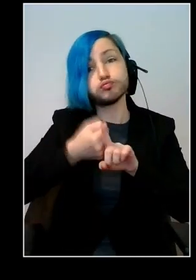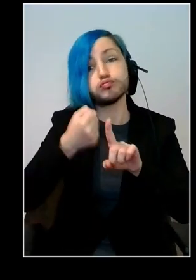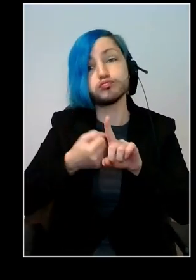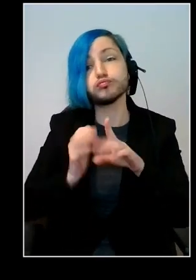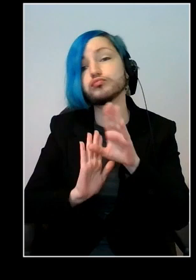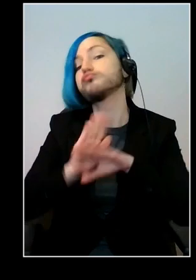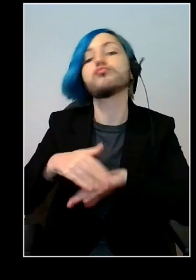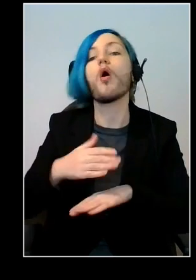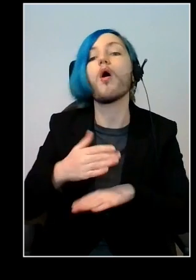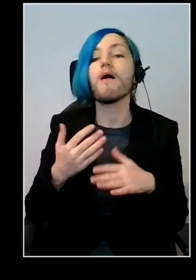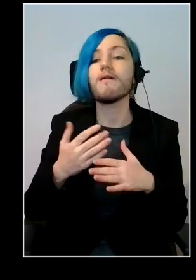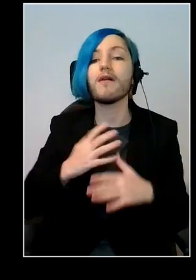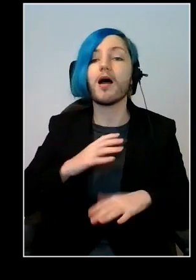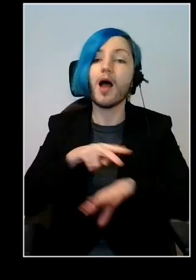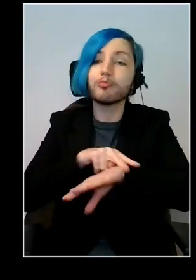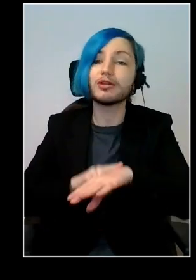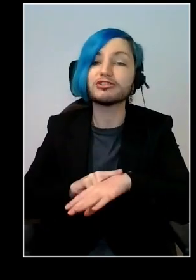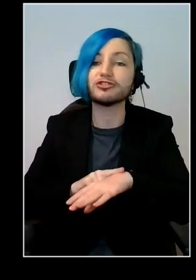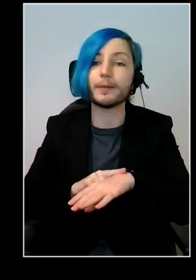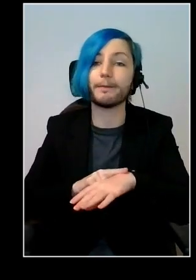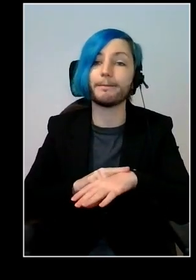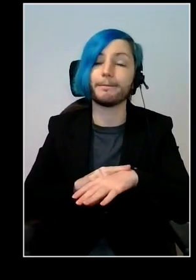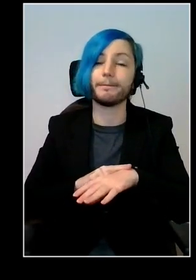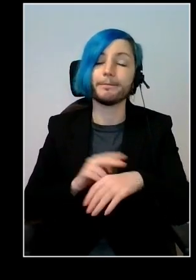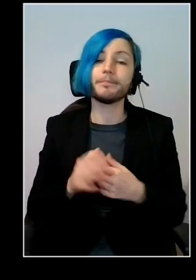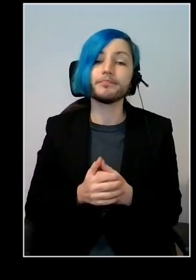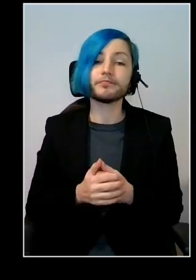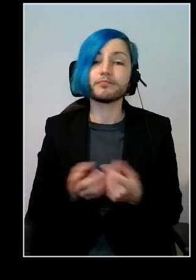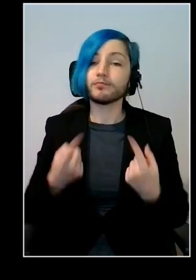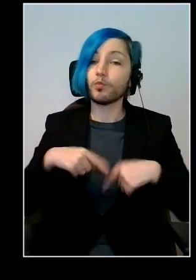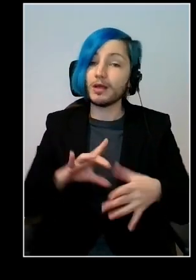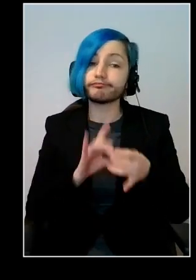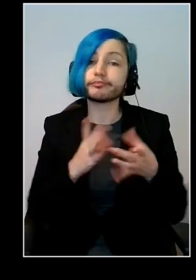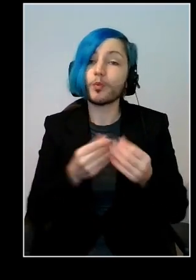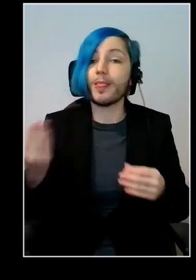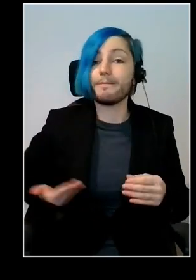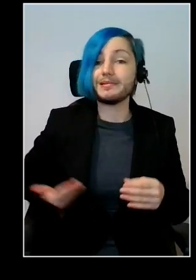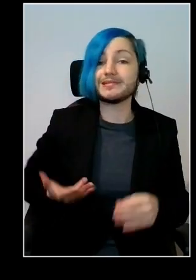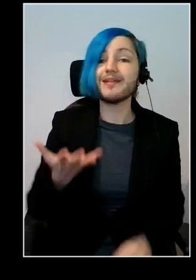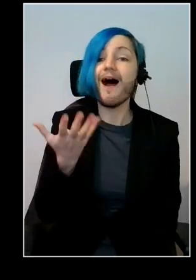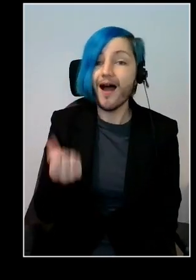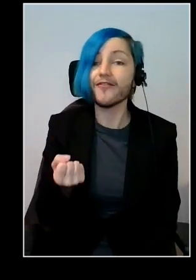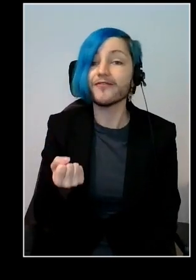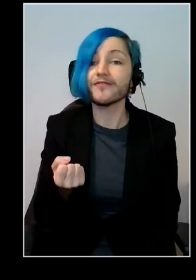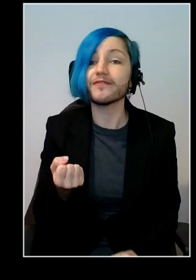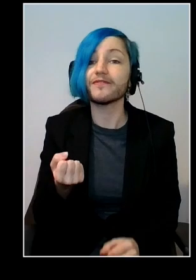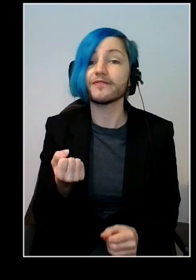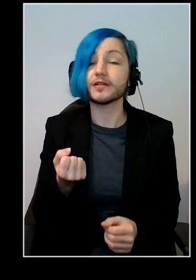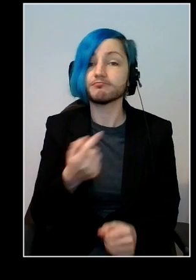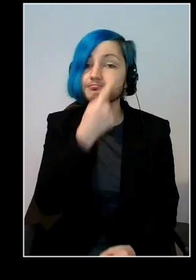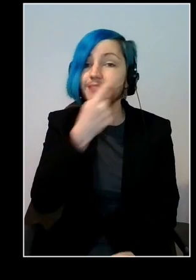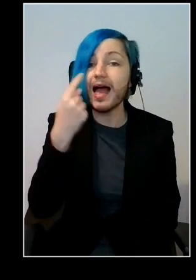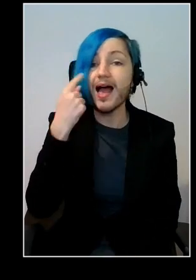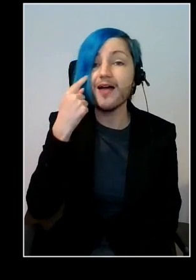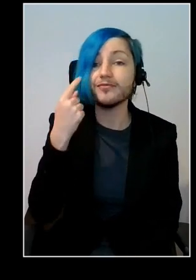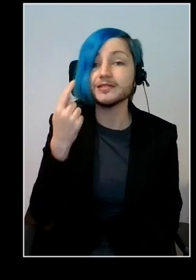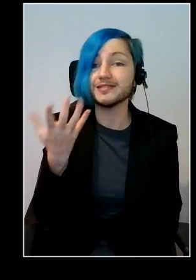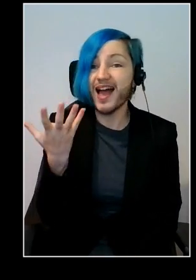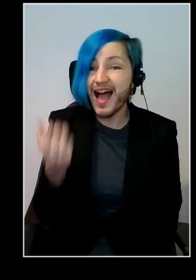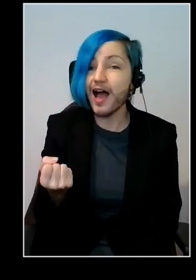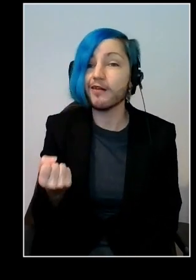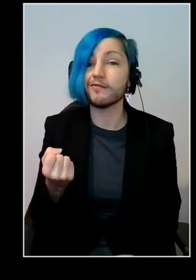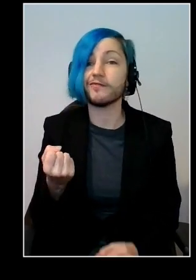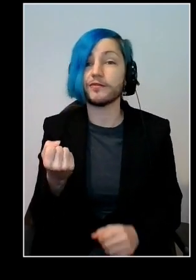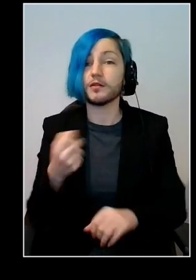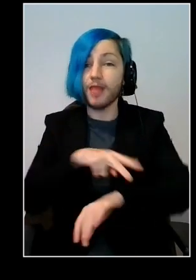employers, we've got the relationships with businesses that count. We've got the evidence that apprenticeships do